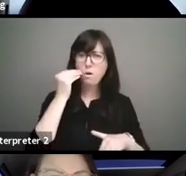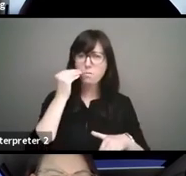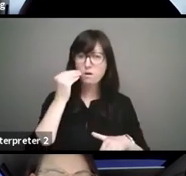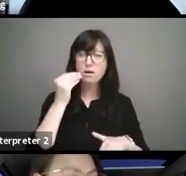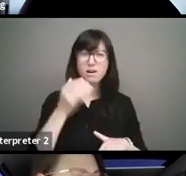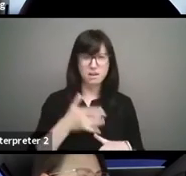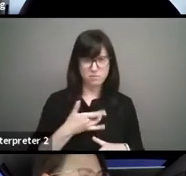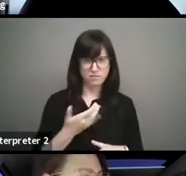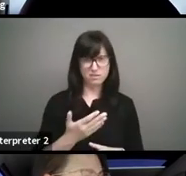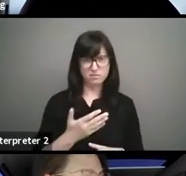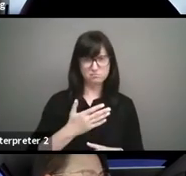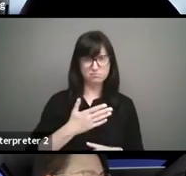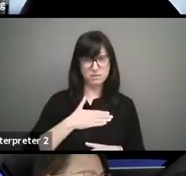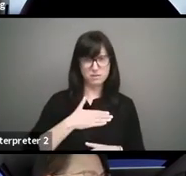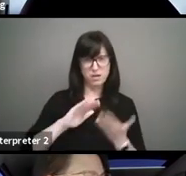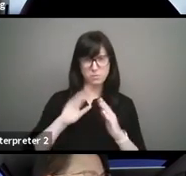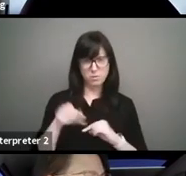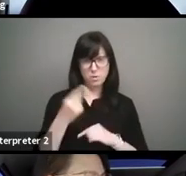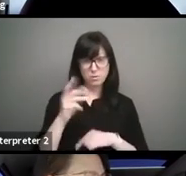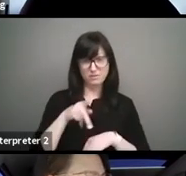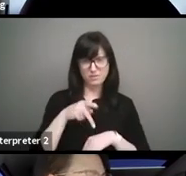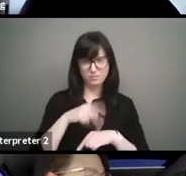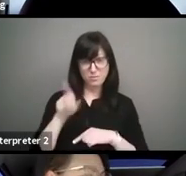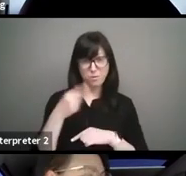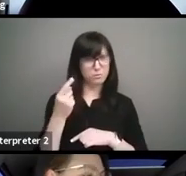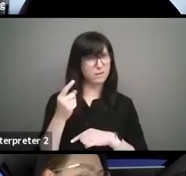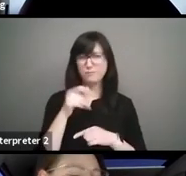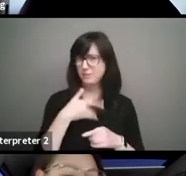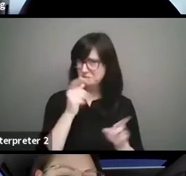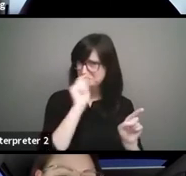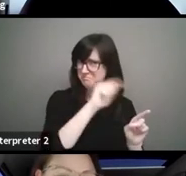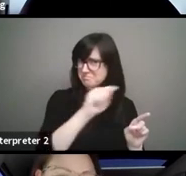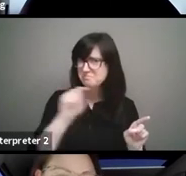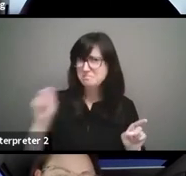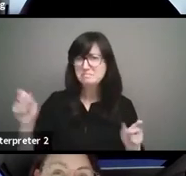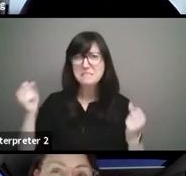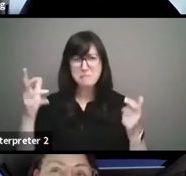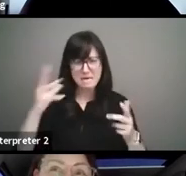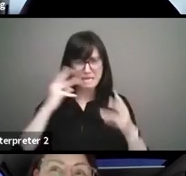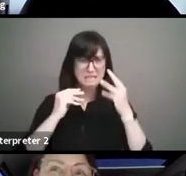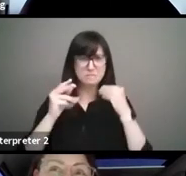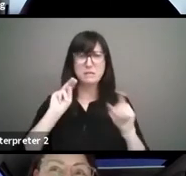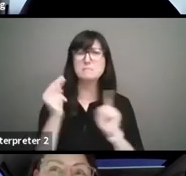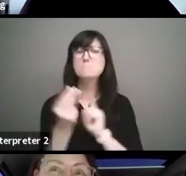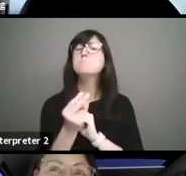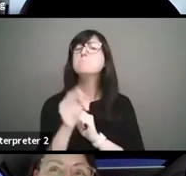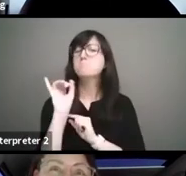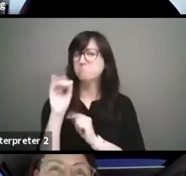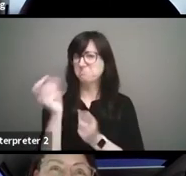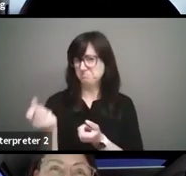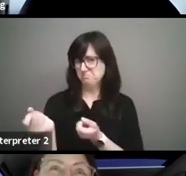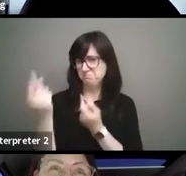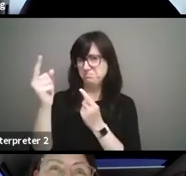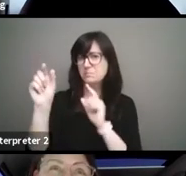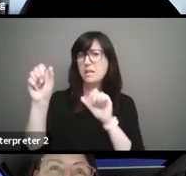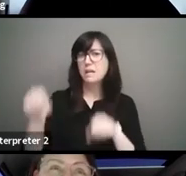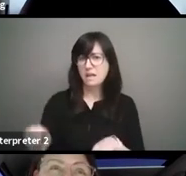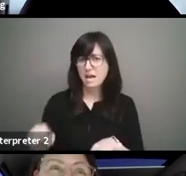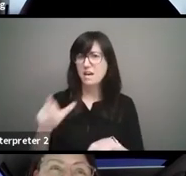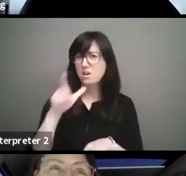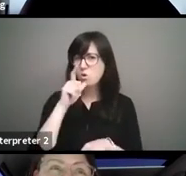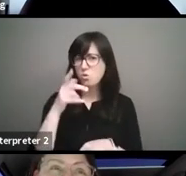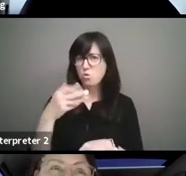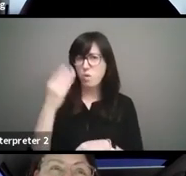of marginalized communities and a lot of communities that have been systemically colonized, and